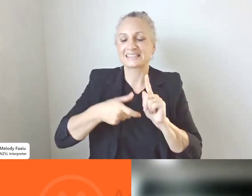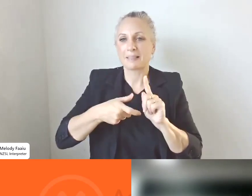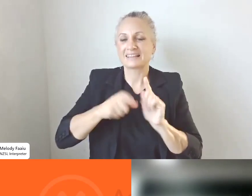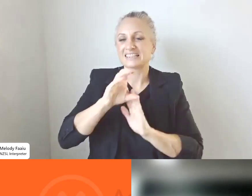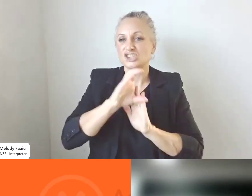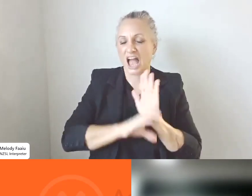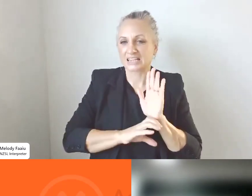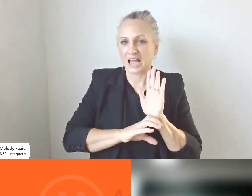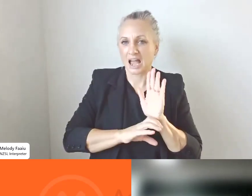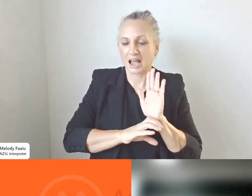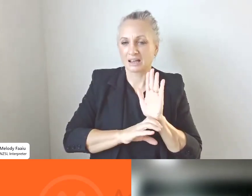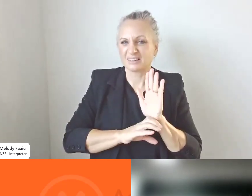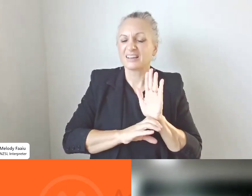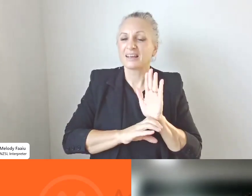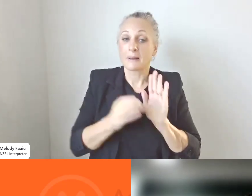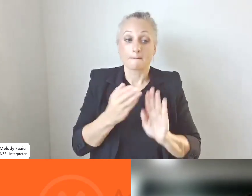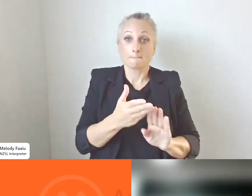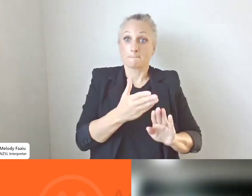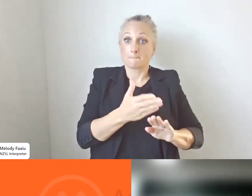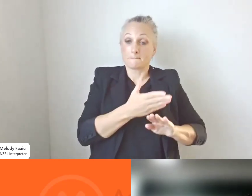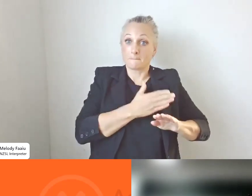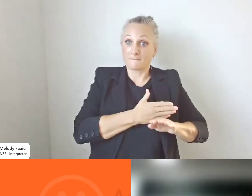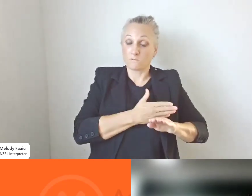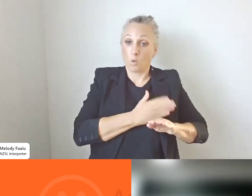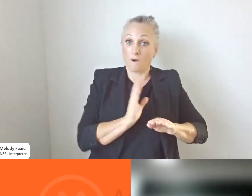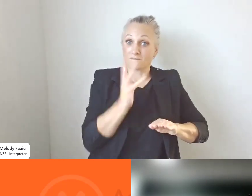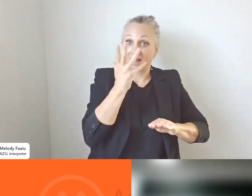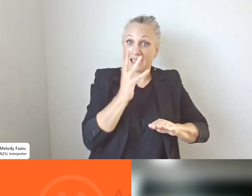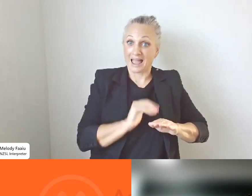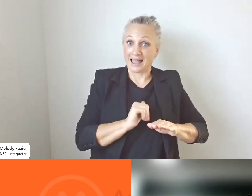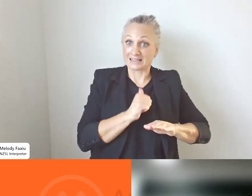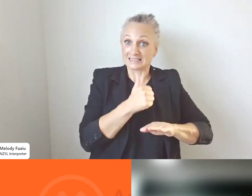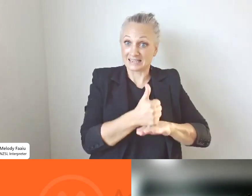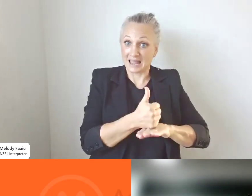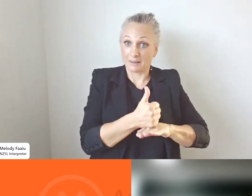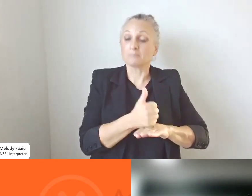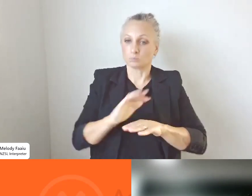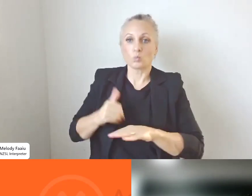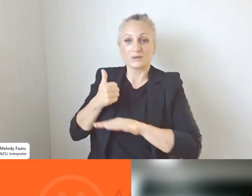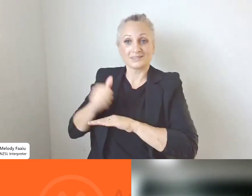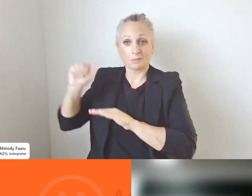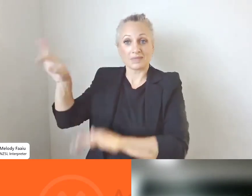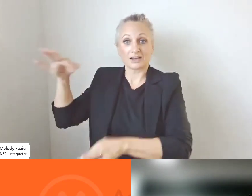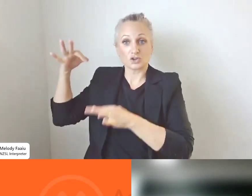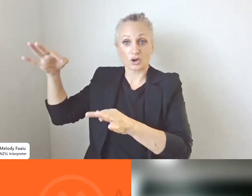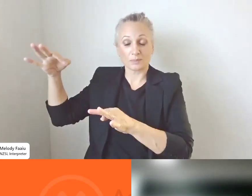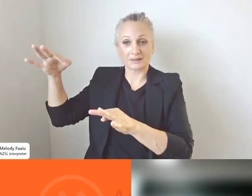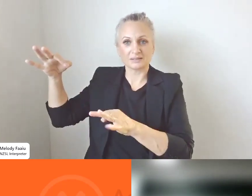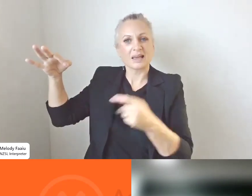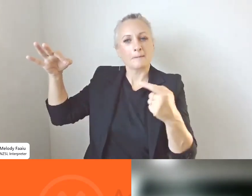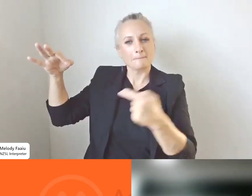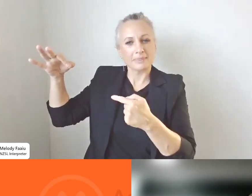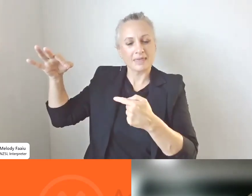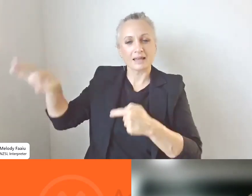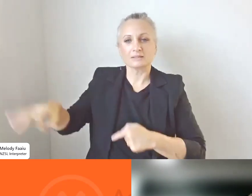of Whaikaha, but it is in need of updating, and we're looking to be involved in that. For